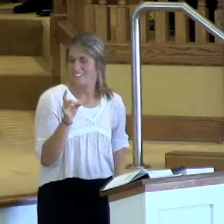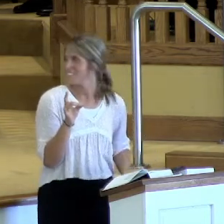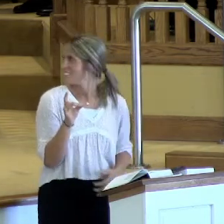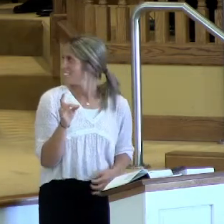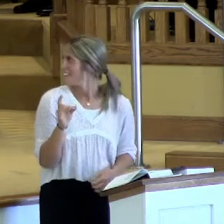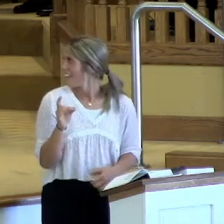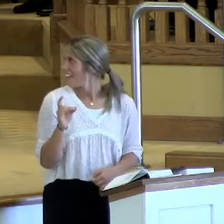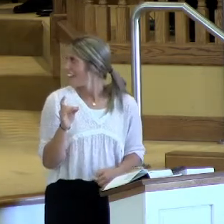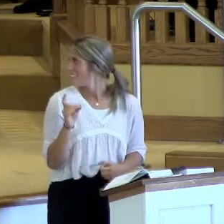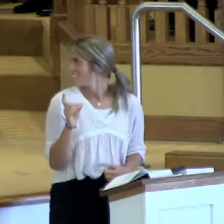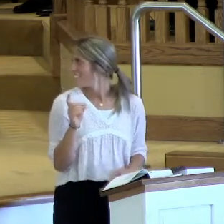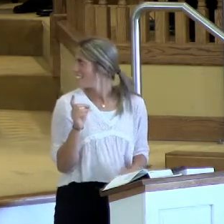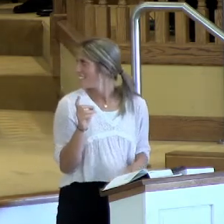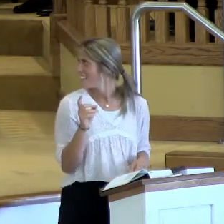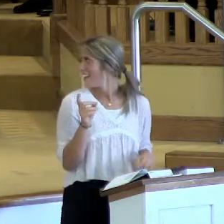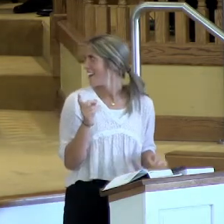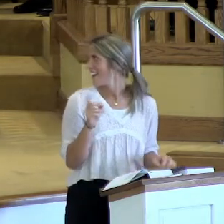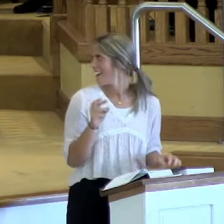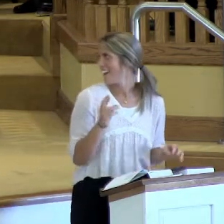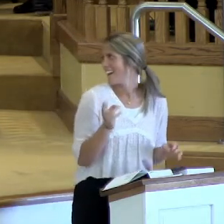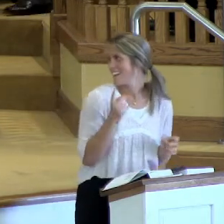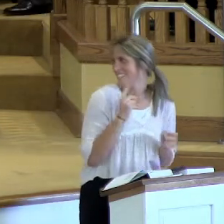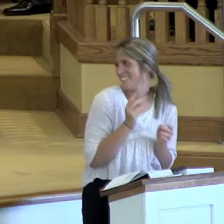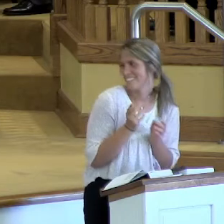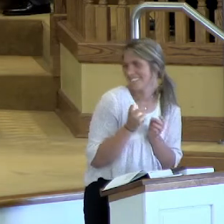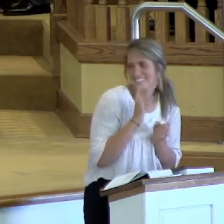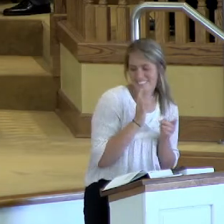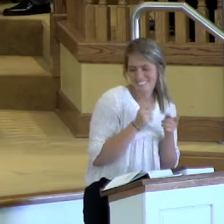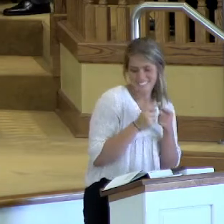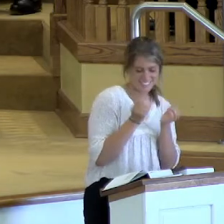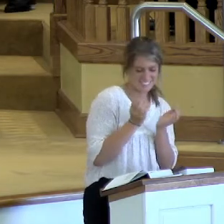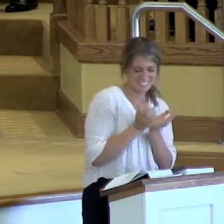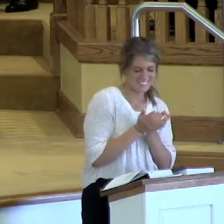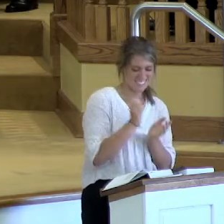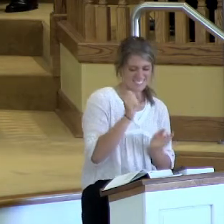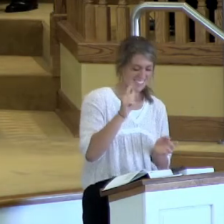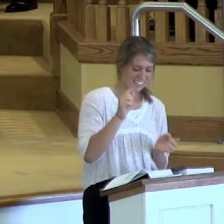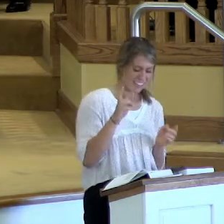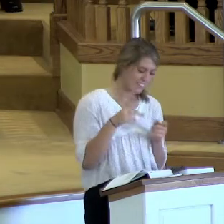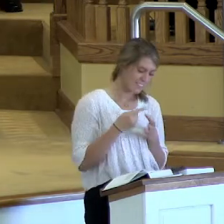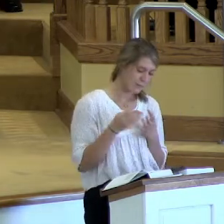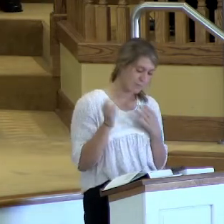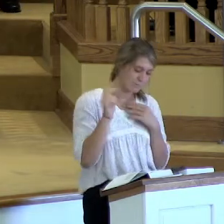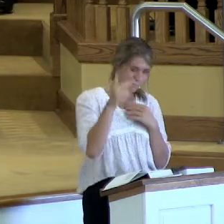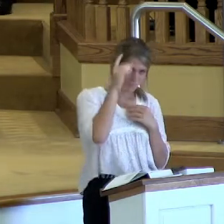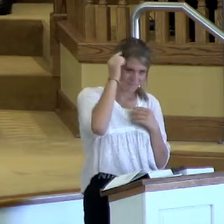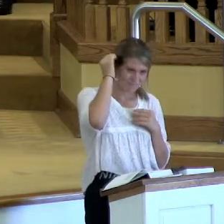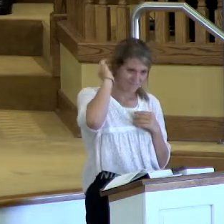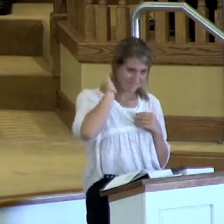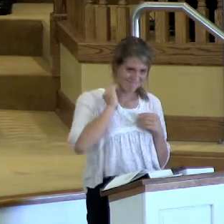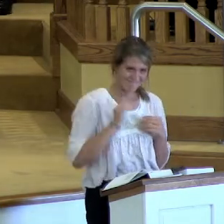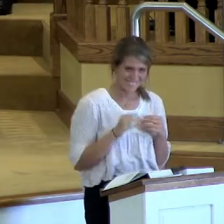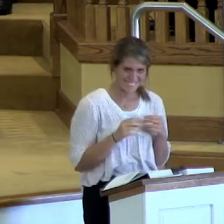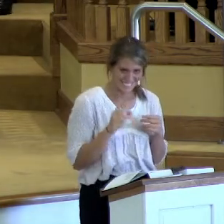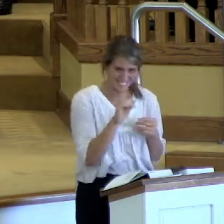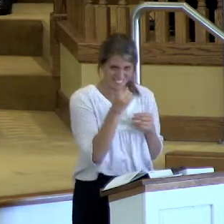Put it up there where we sit. Okay. Must have been a sailor. He was salty. You'll have to start. Okay. All right, so